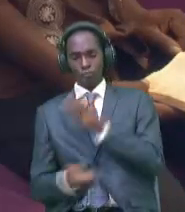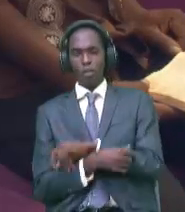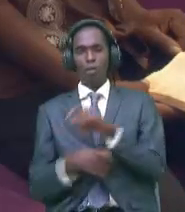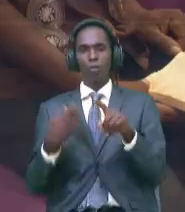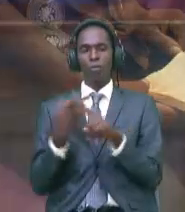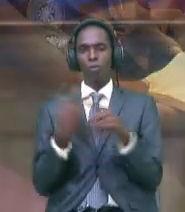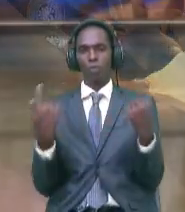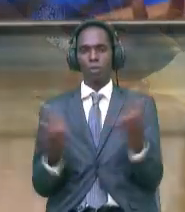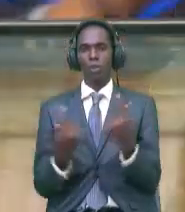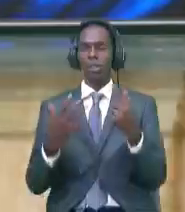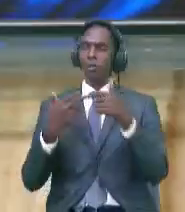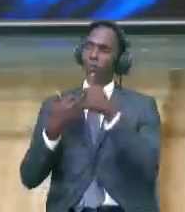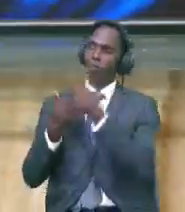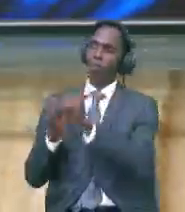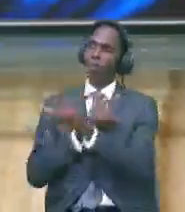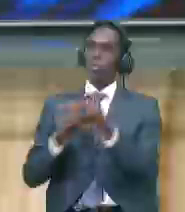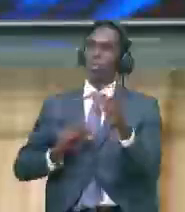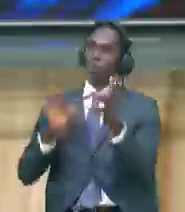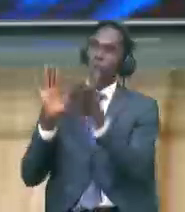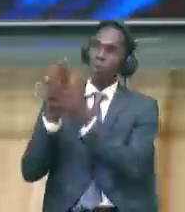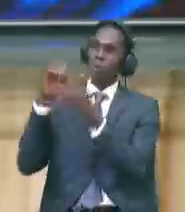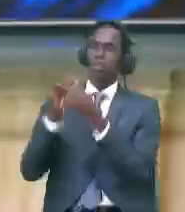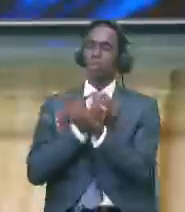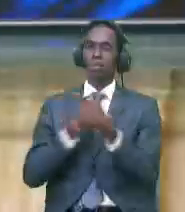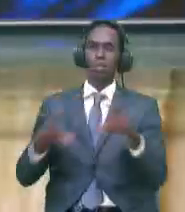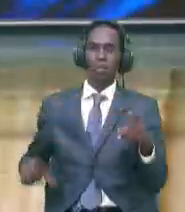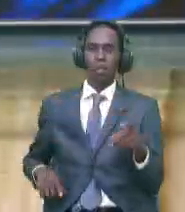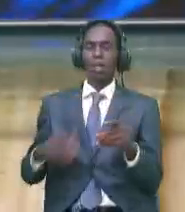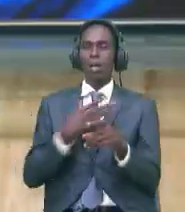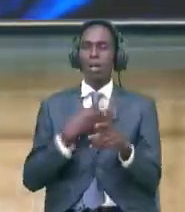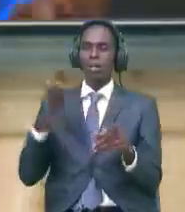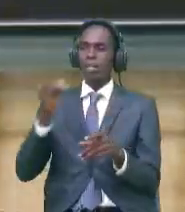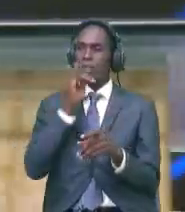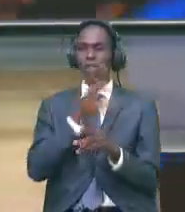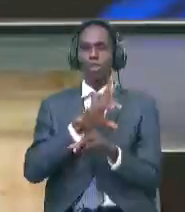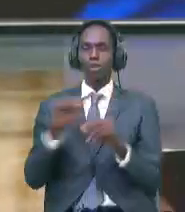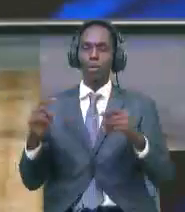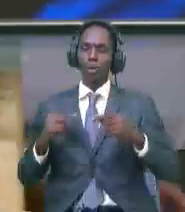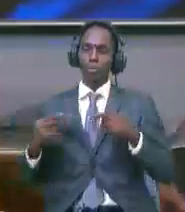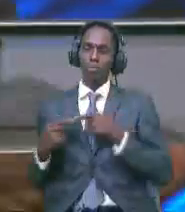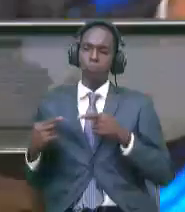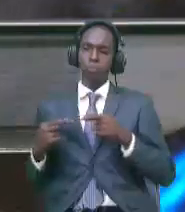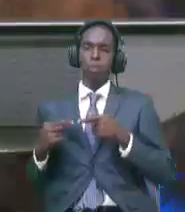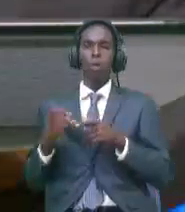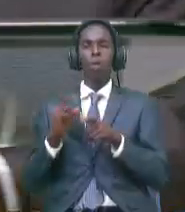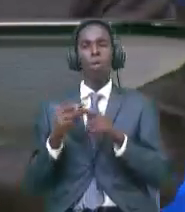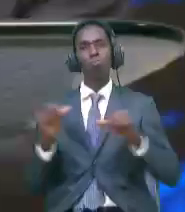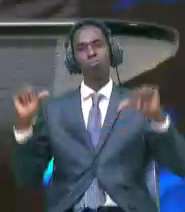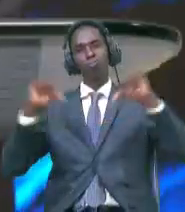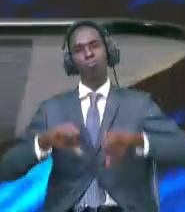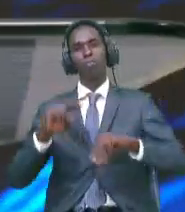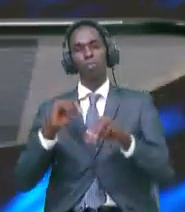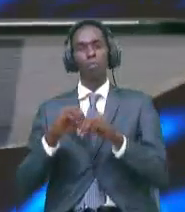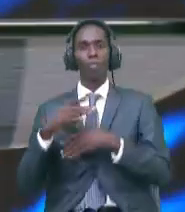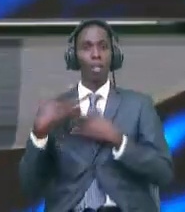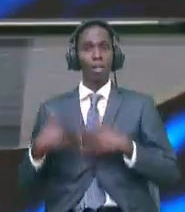Lord. There is no salvation. There's no condemnation now in his heart. And the Spirit of God is bearing witness with his heart. He